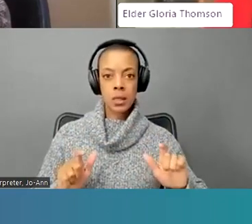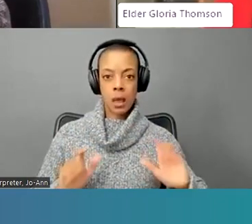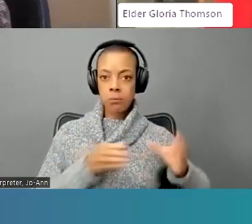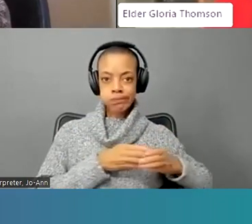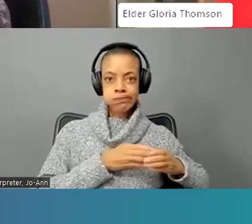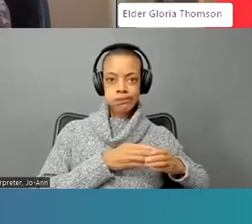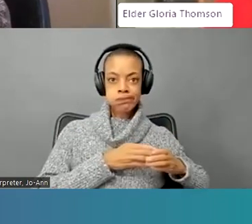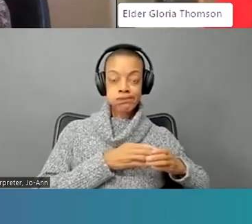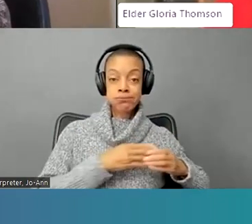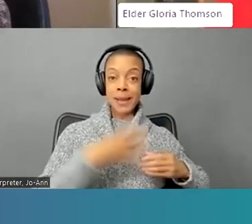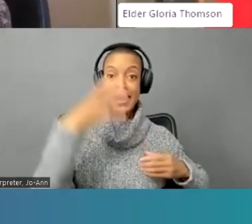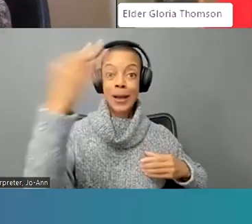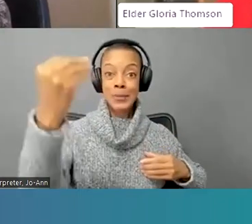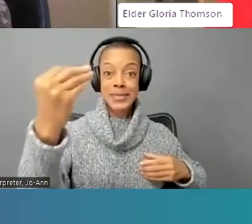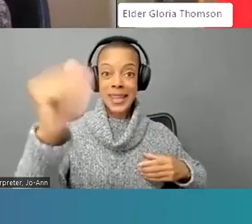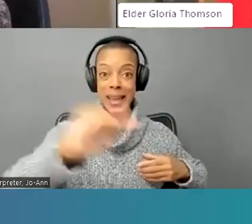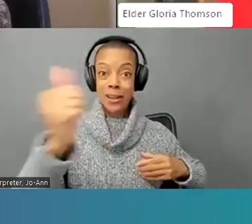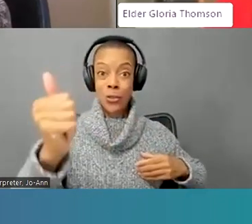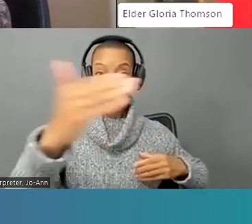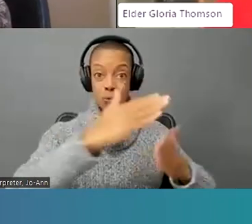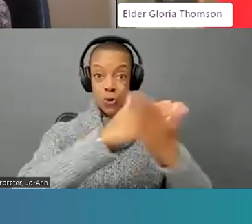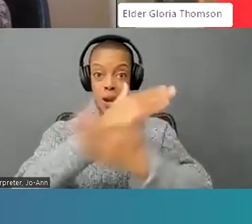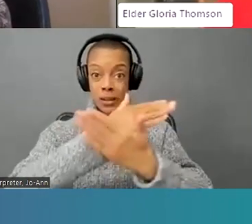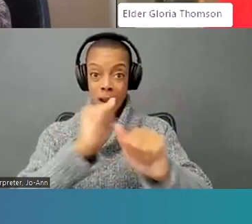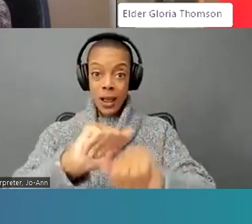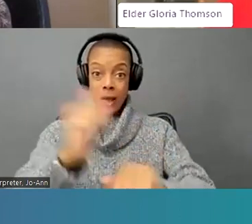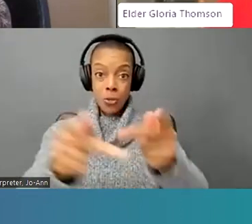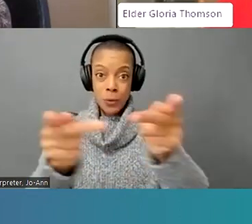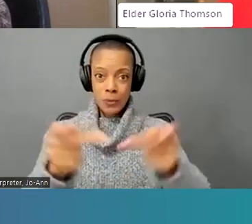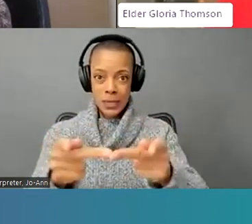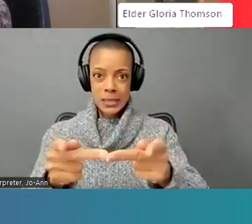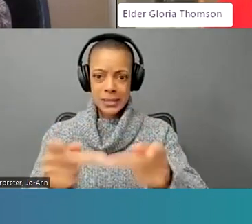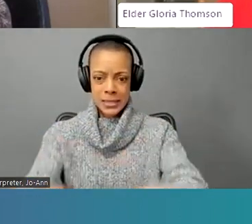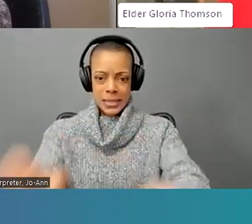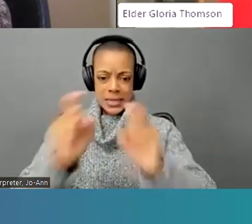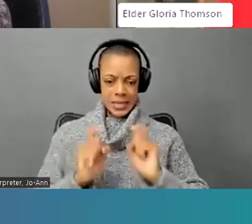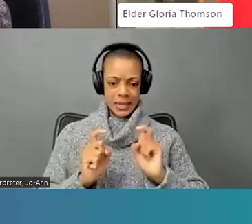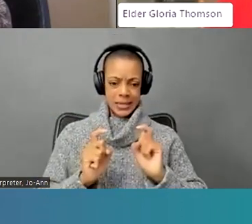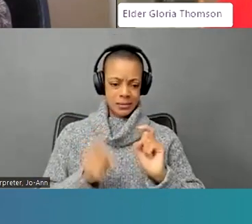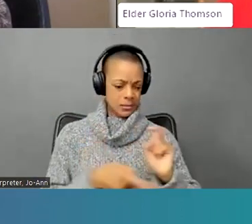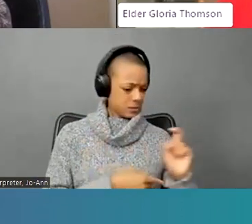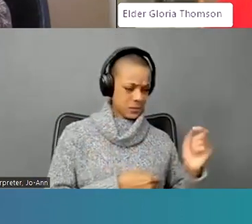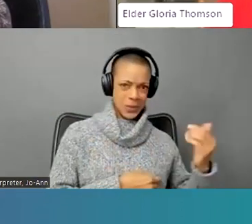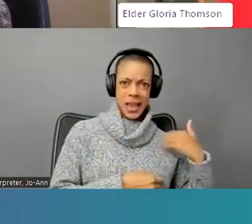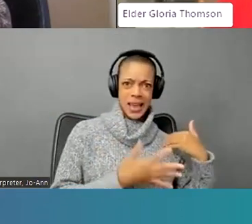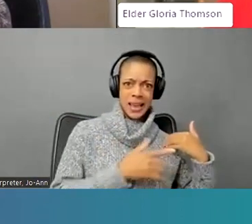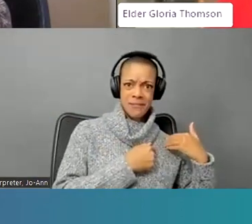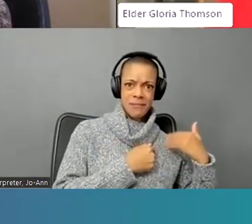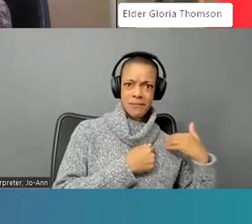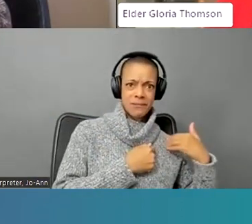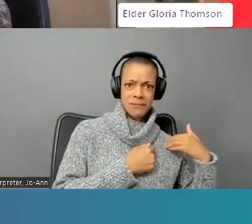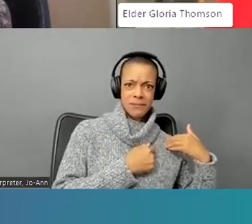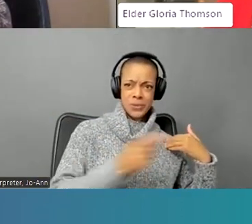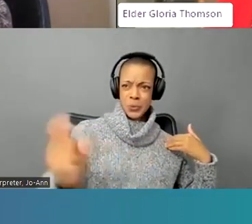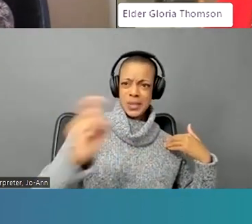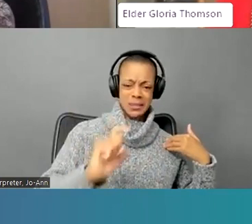people from outside shouldn't be offering our own gift to ourselves, to us, because